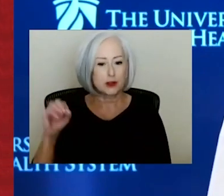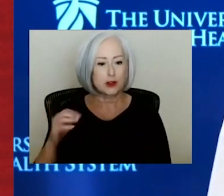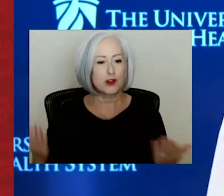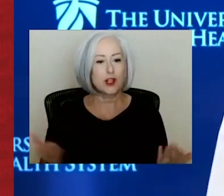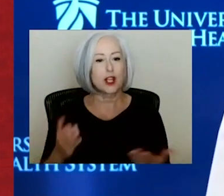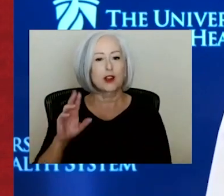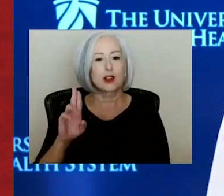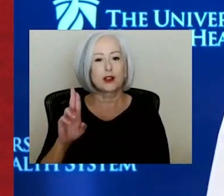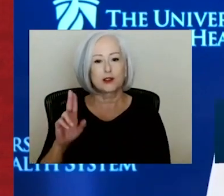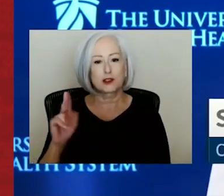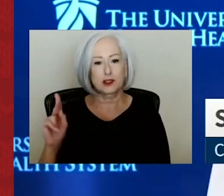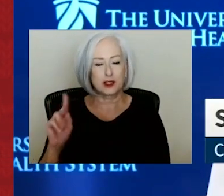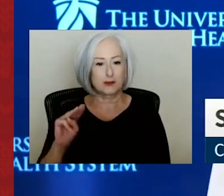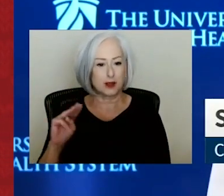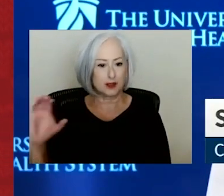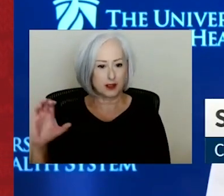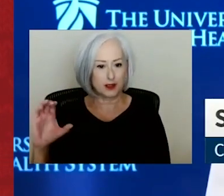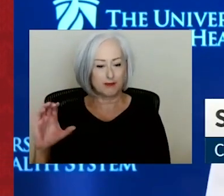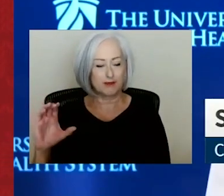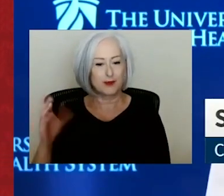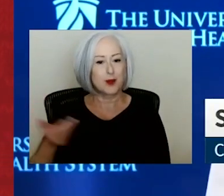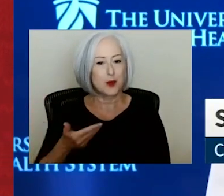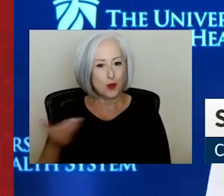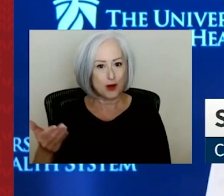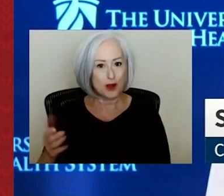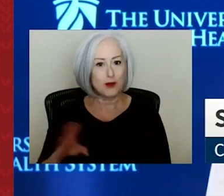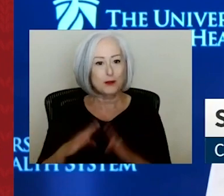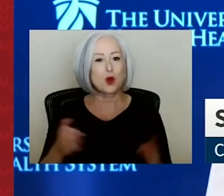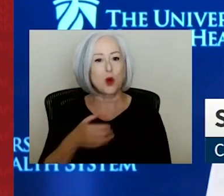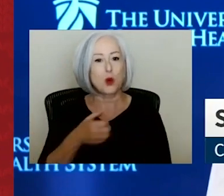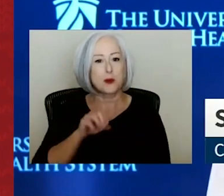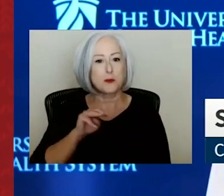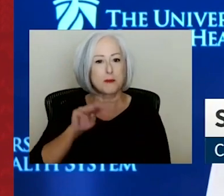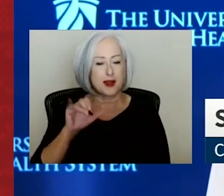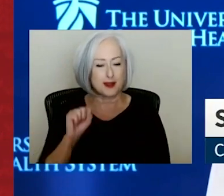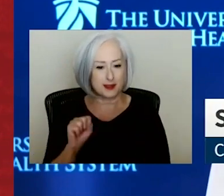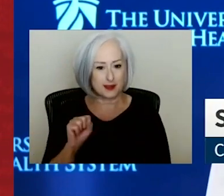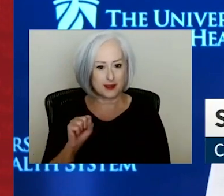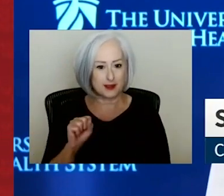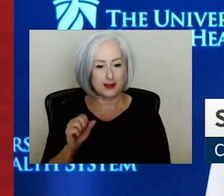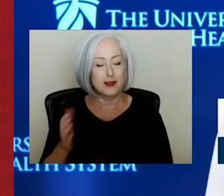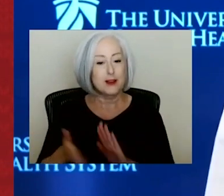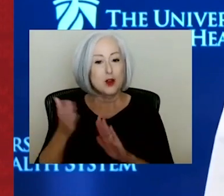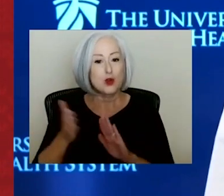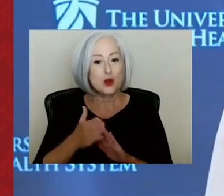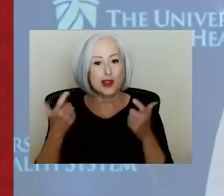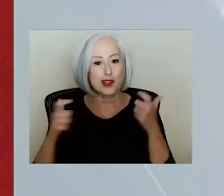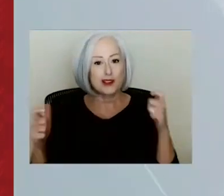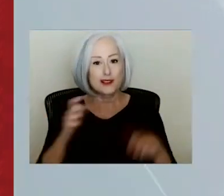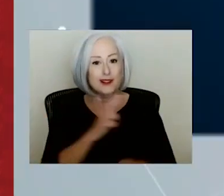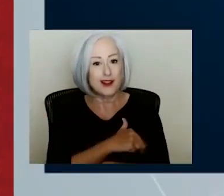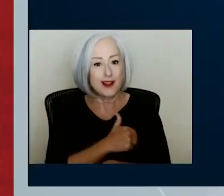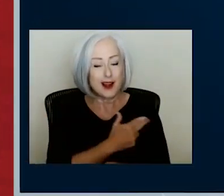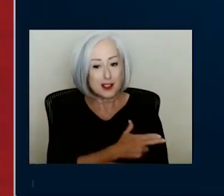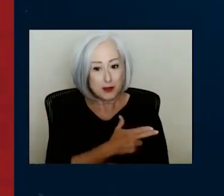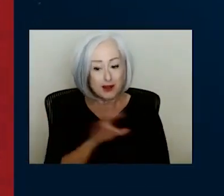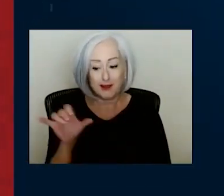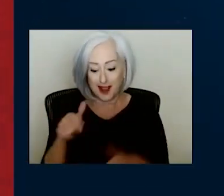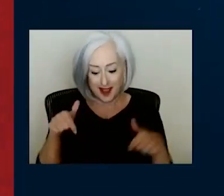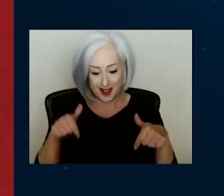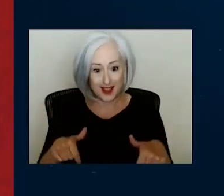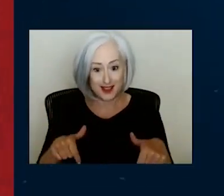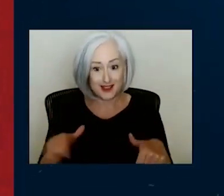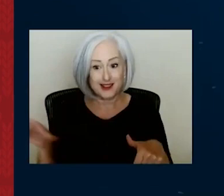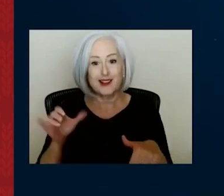Dr. Stites. Running a big city hospital like this one is like running a small city. It takes a warehouse